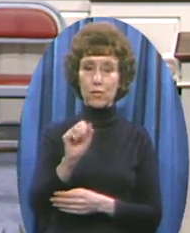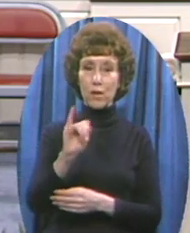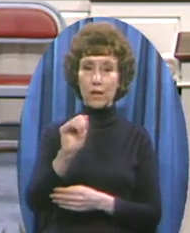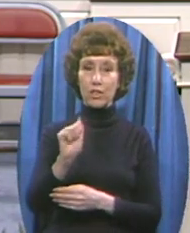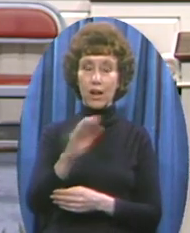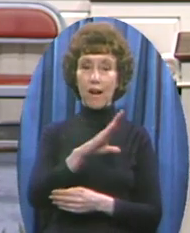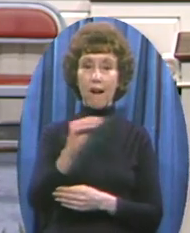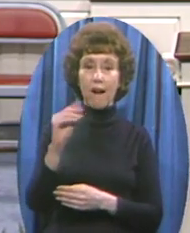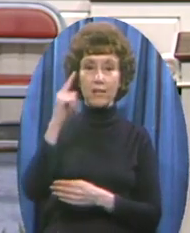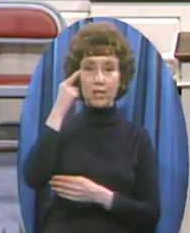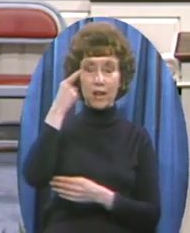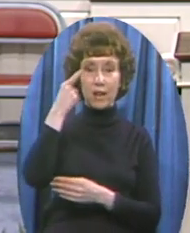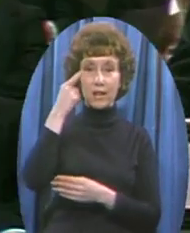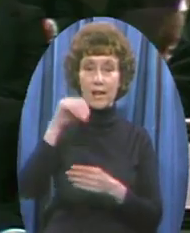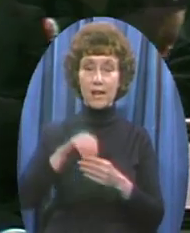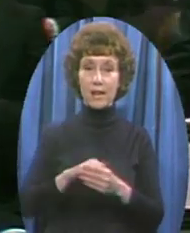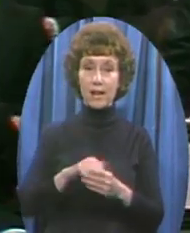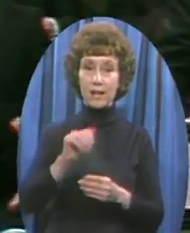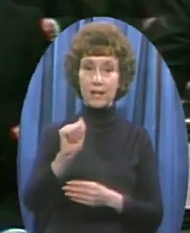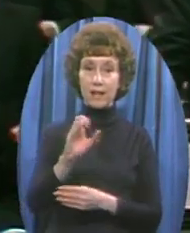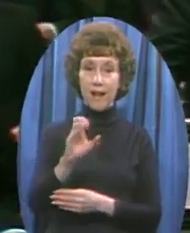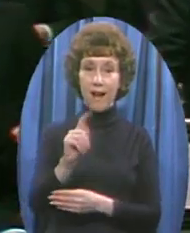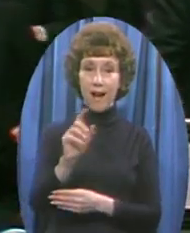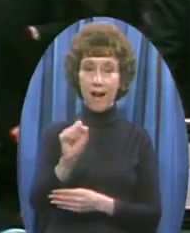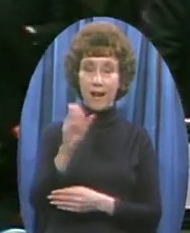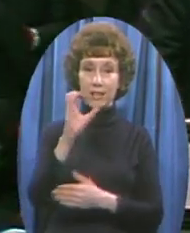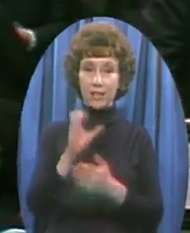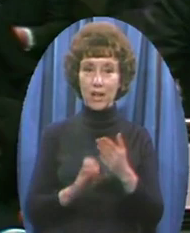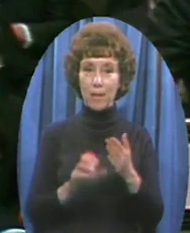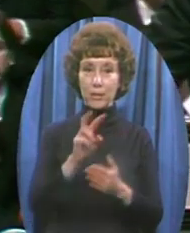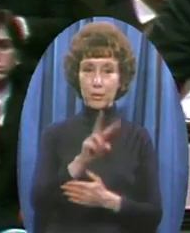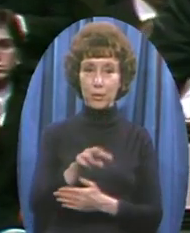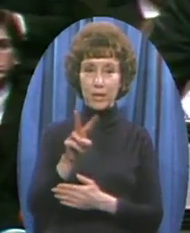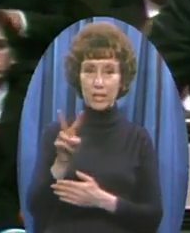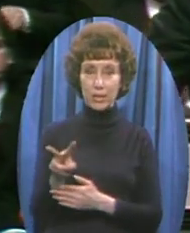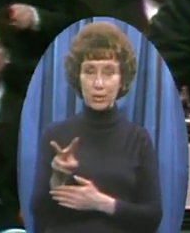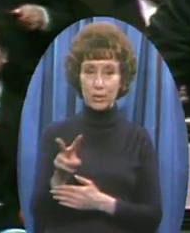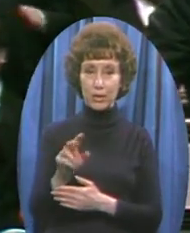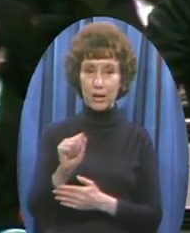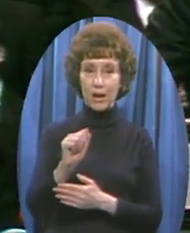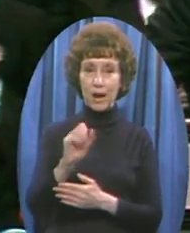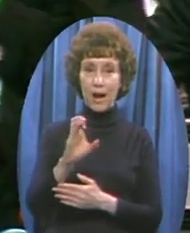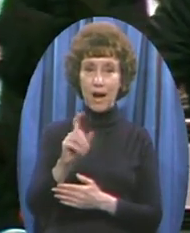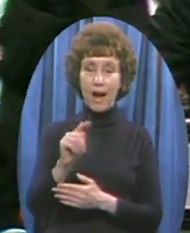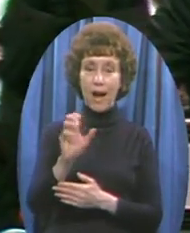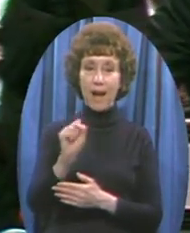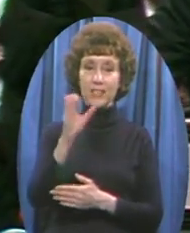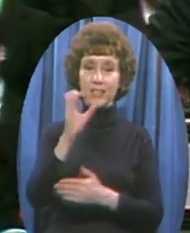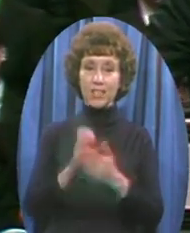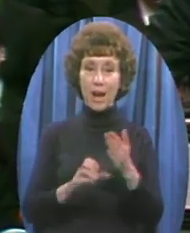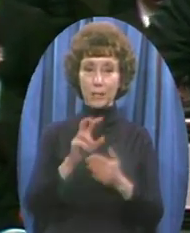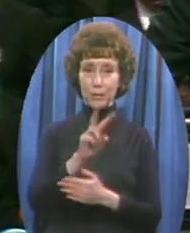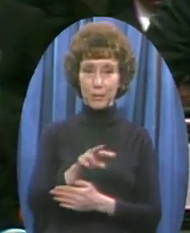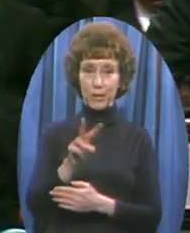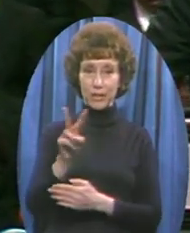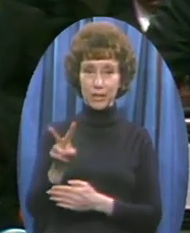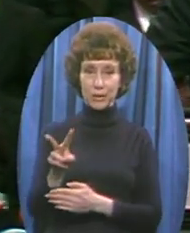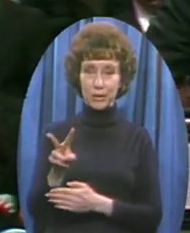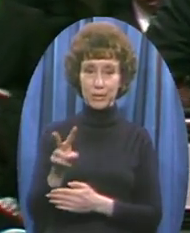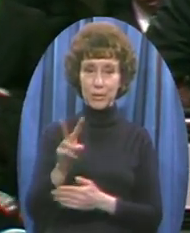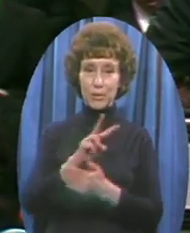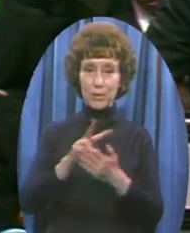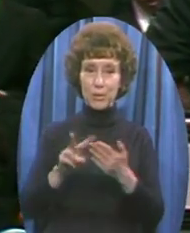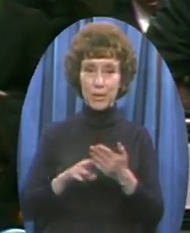In Acts chapter 22, page 1642 in the Faith Partner Bible,